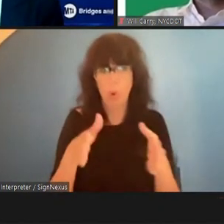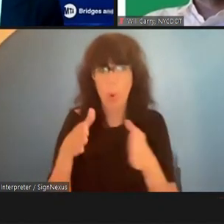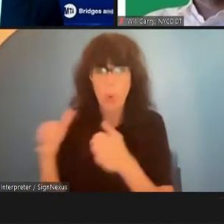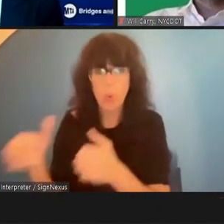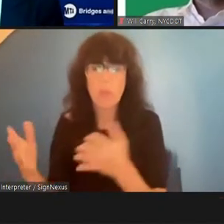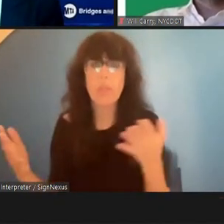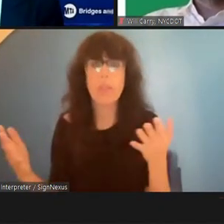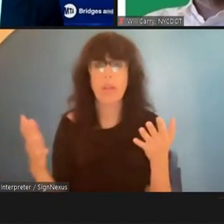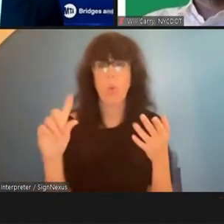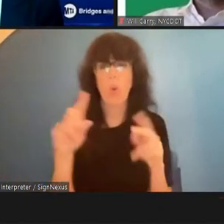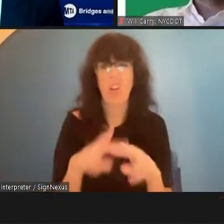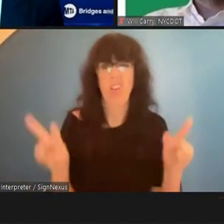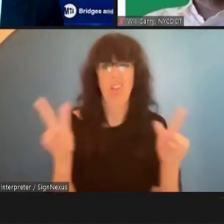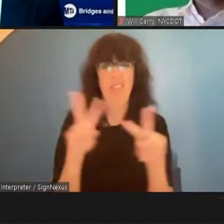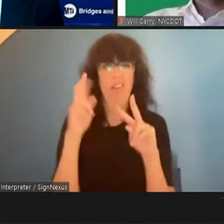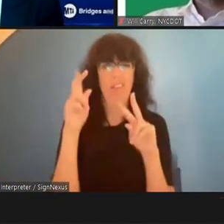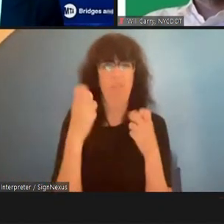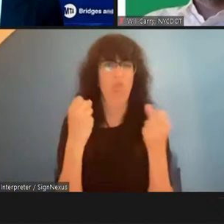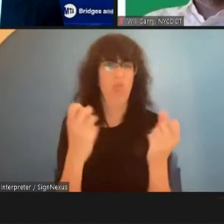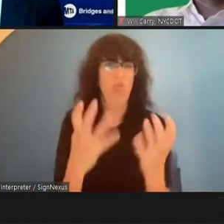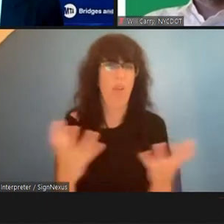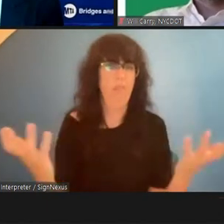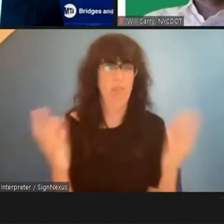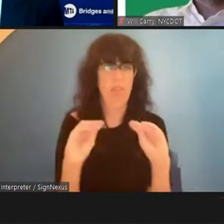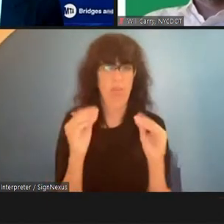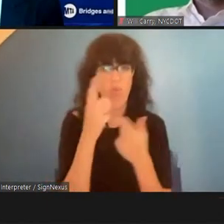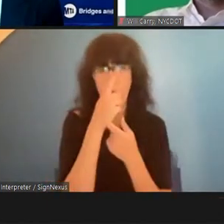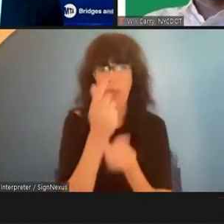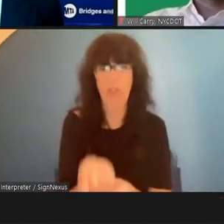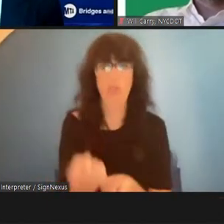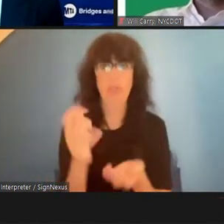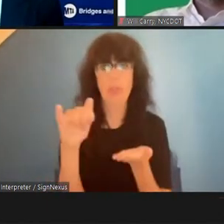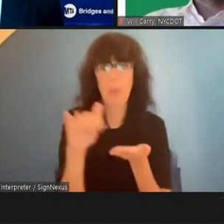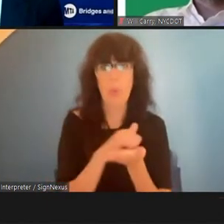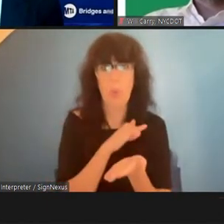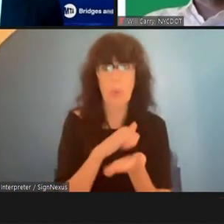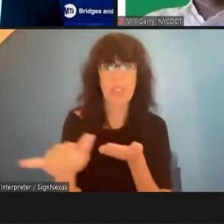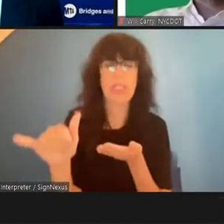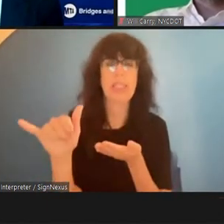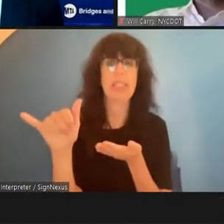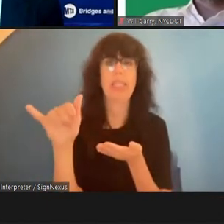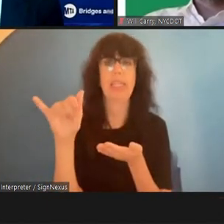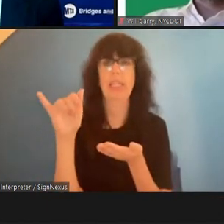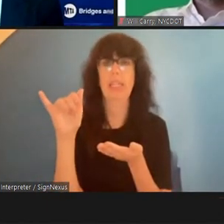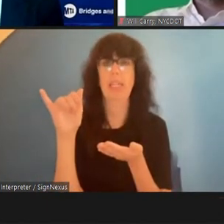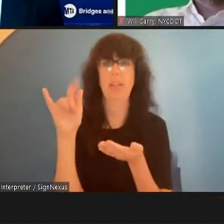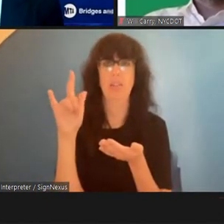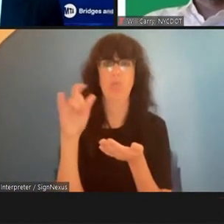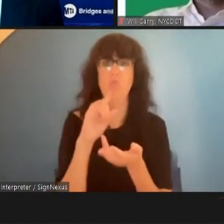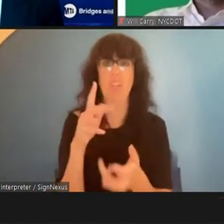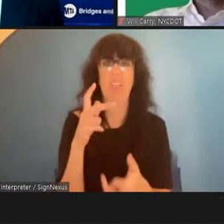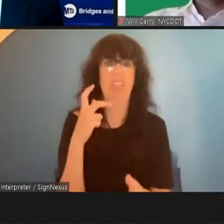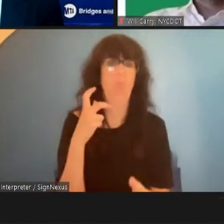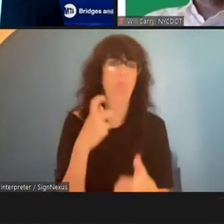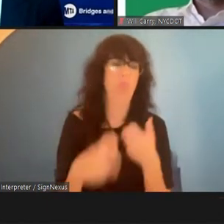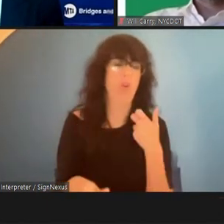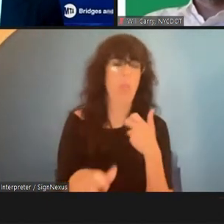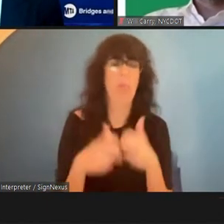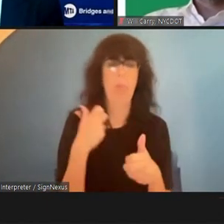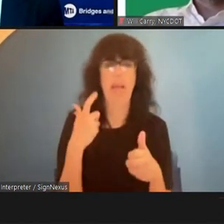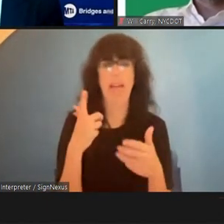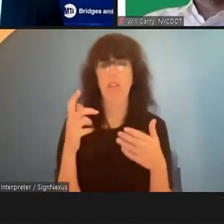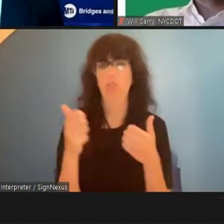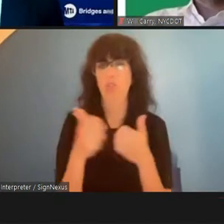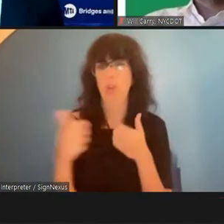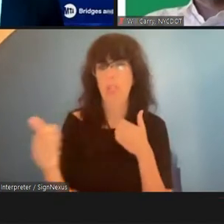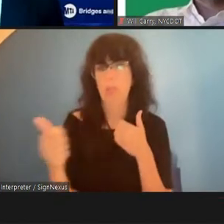where's the value in that for motorists that have no interest in new york city's perennial problematic public transit and